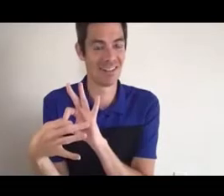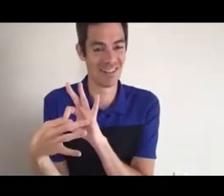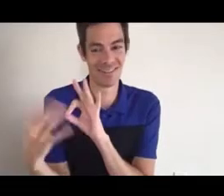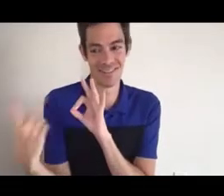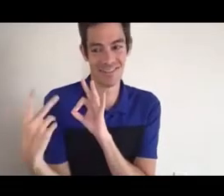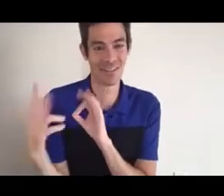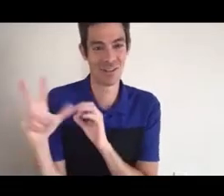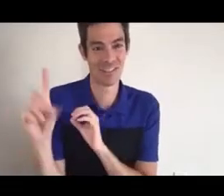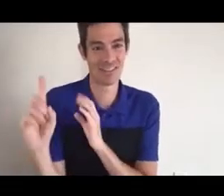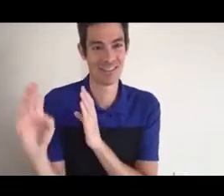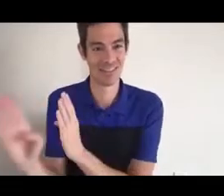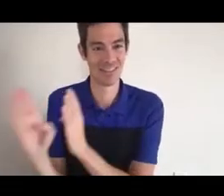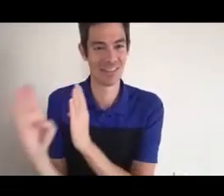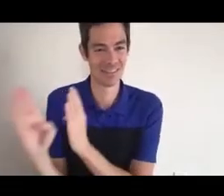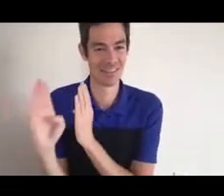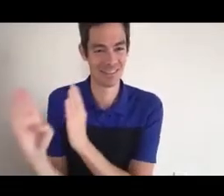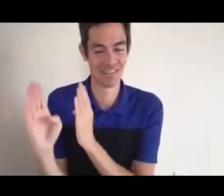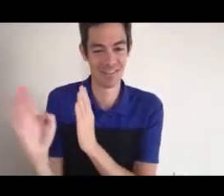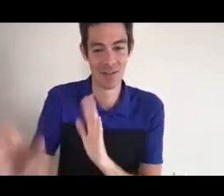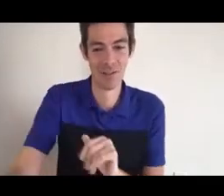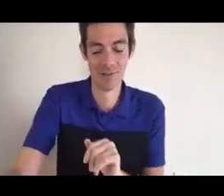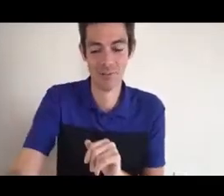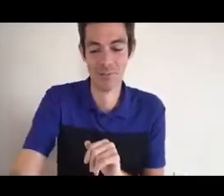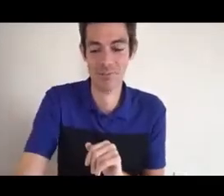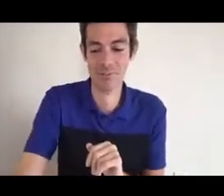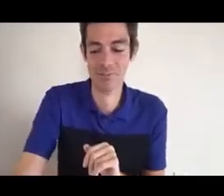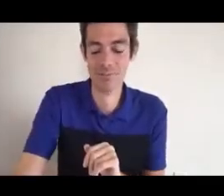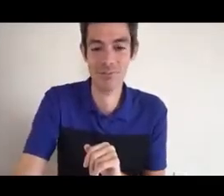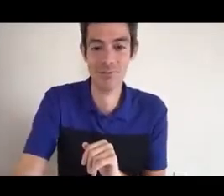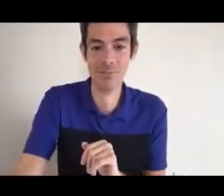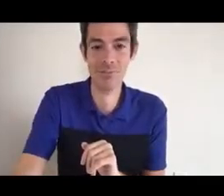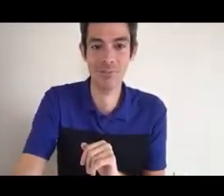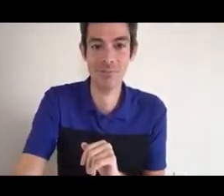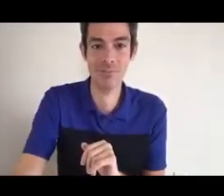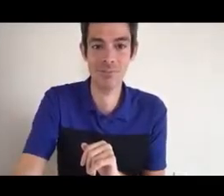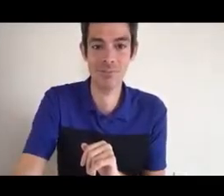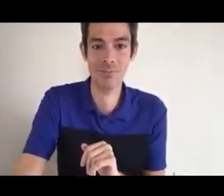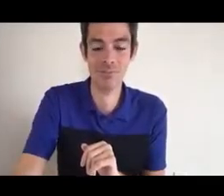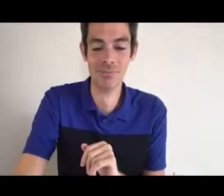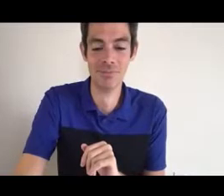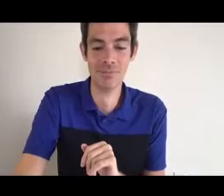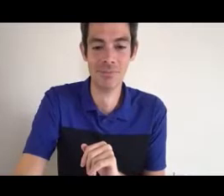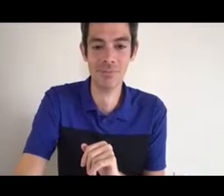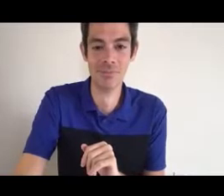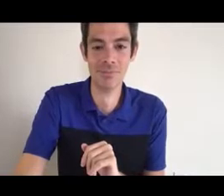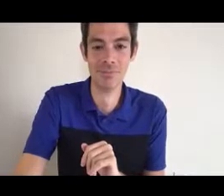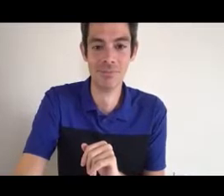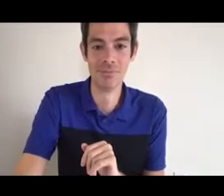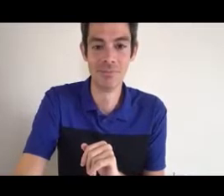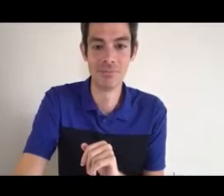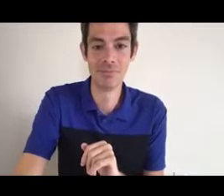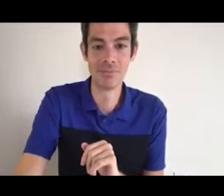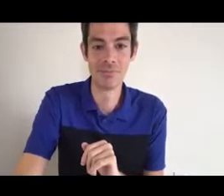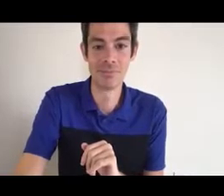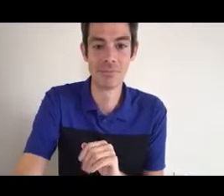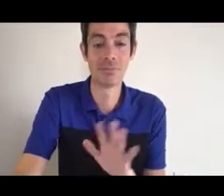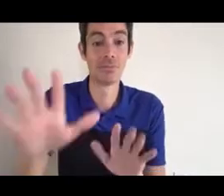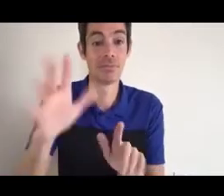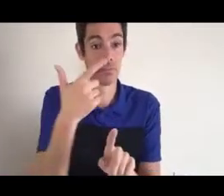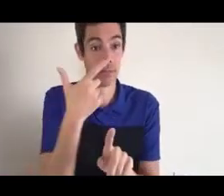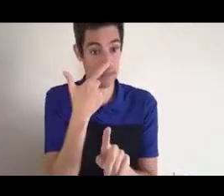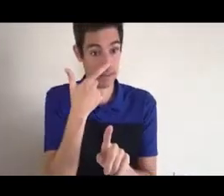they connect. So I'm 3D connecting myself with where the other person is.